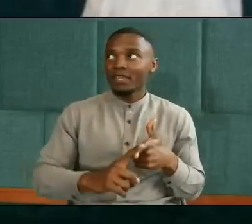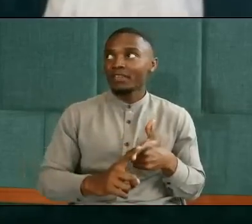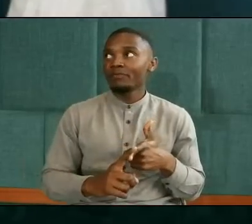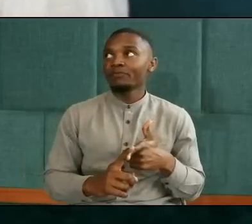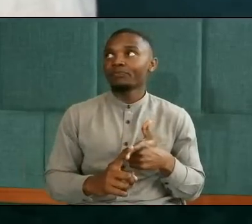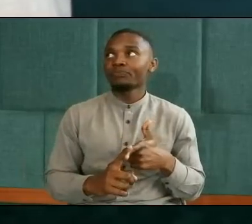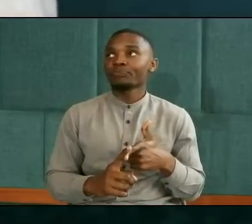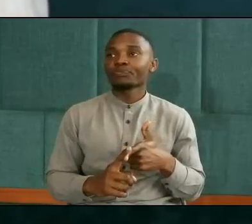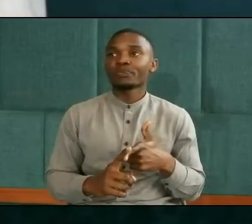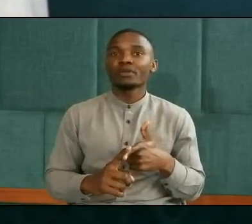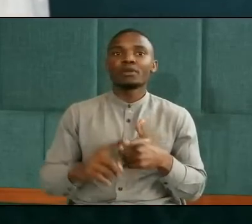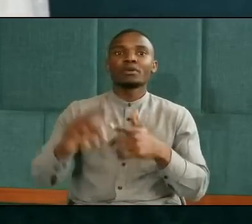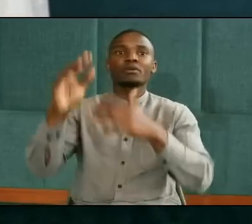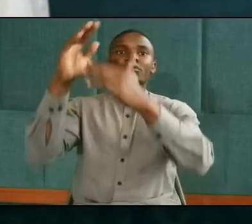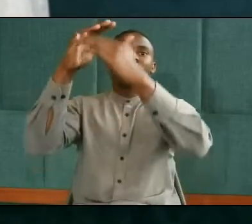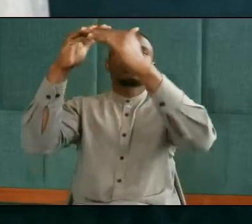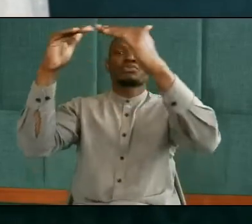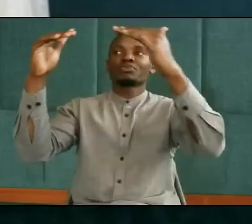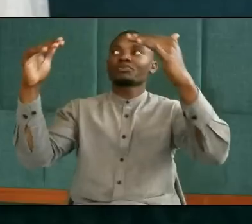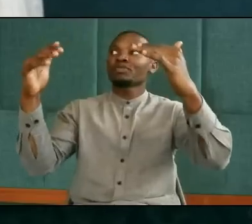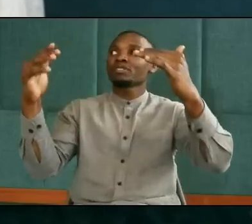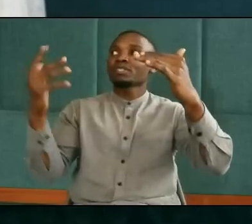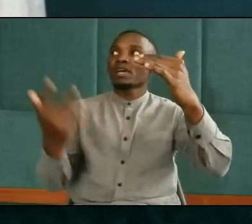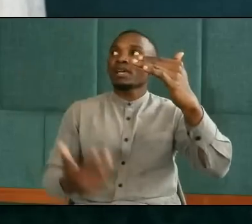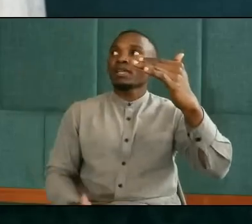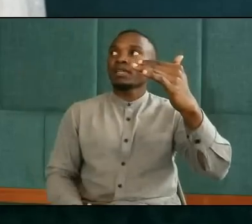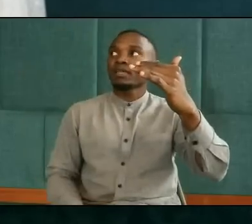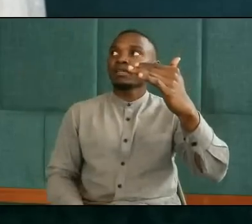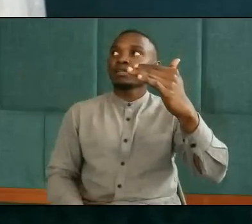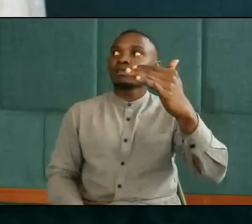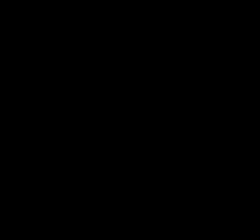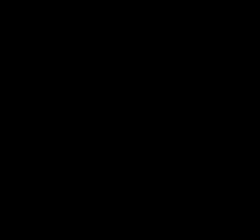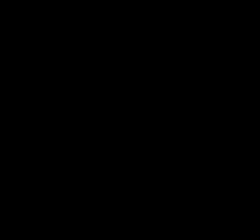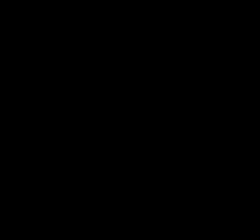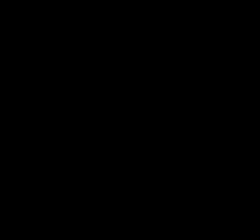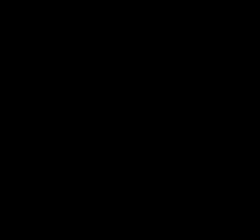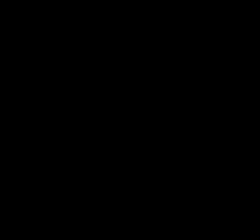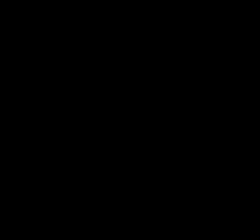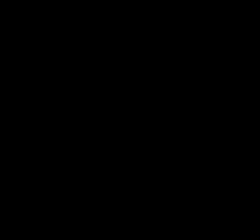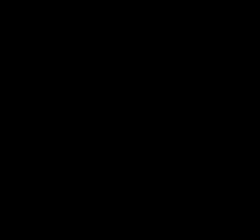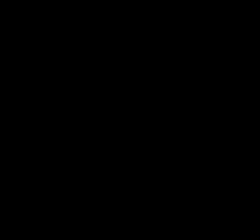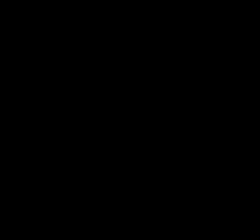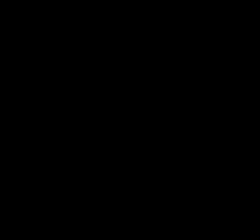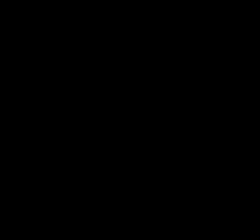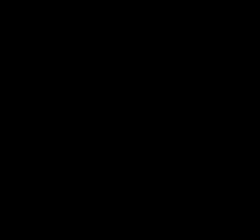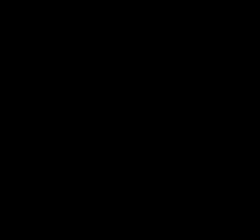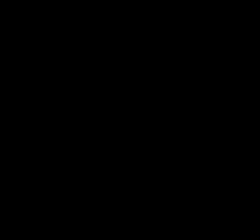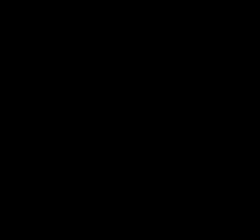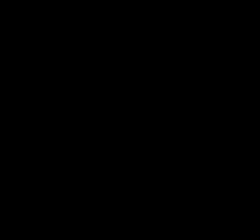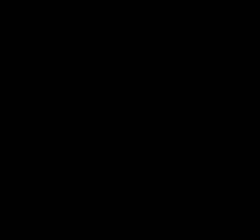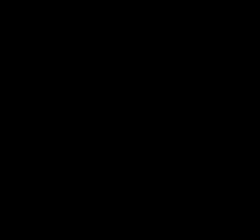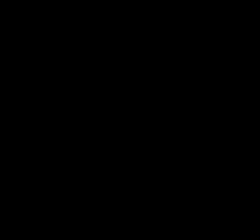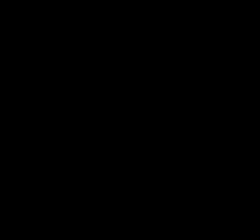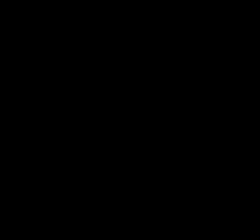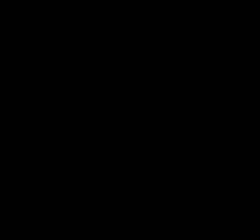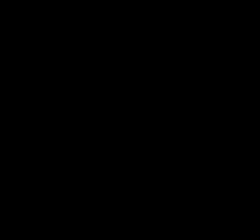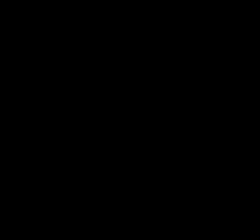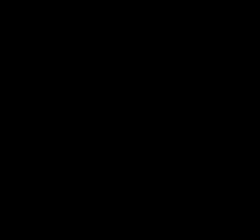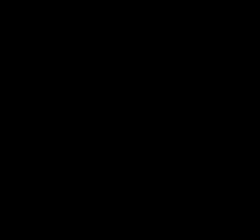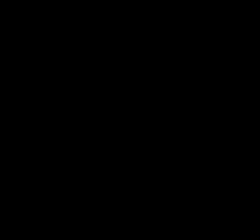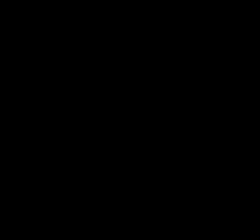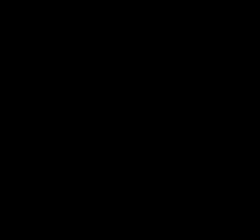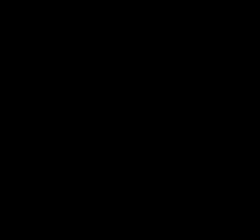then the sky recede, meaning open up and pull back, recede as